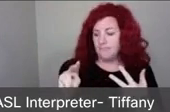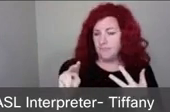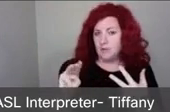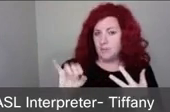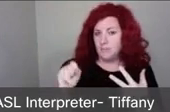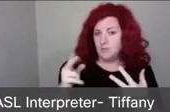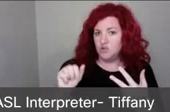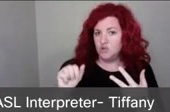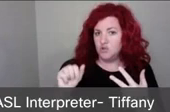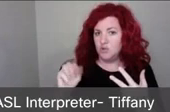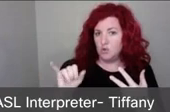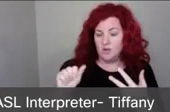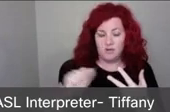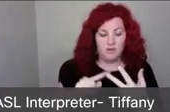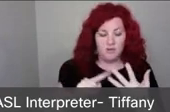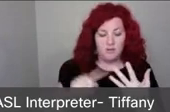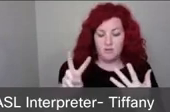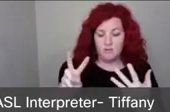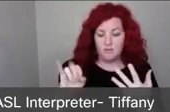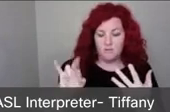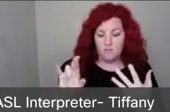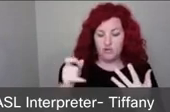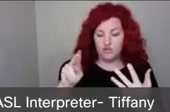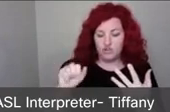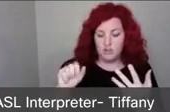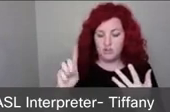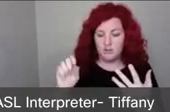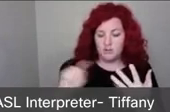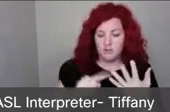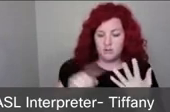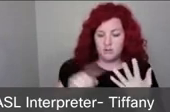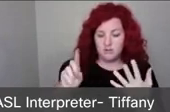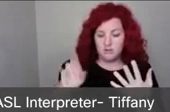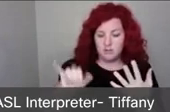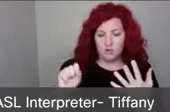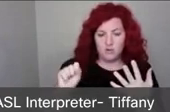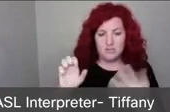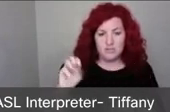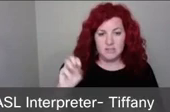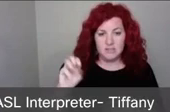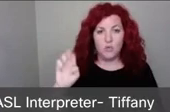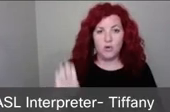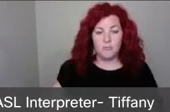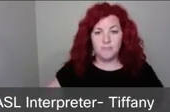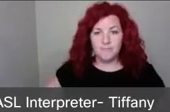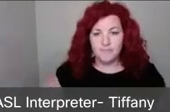Foya, Virginia Dotson, Daryl Seymour.